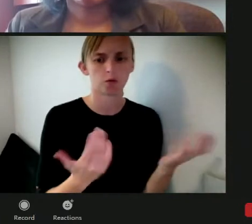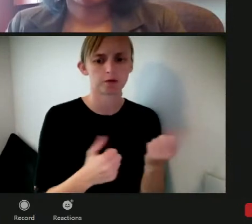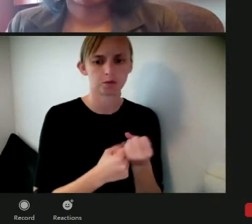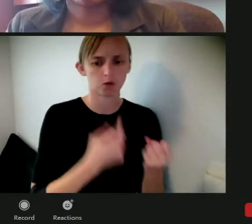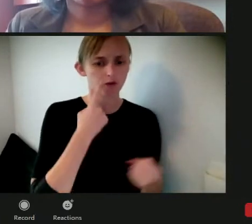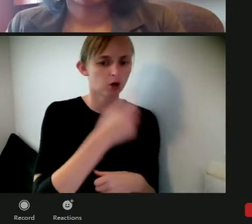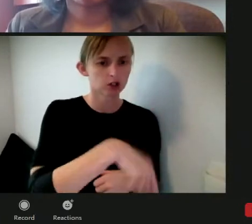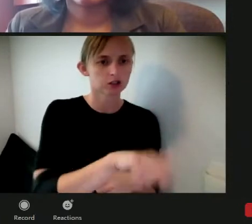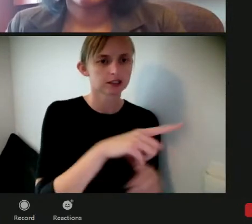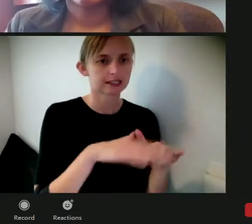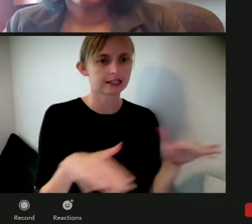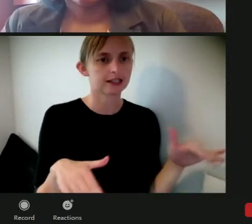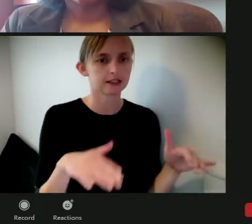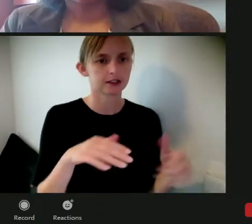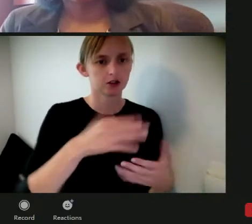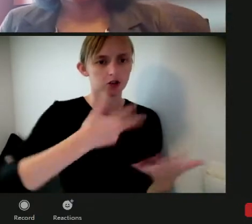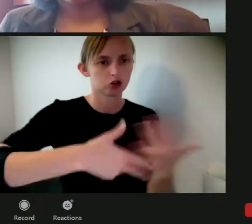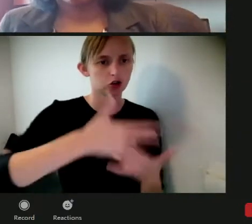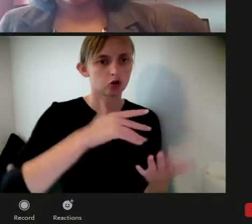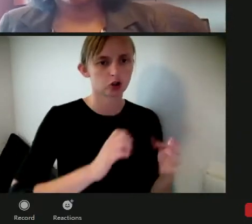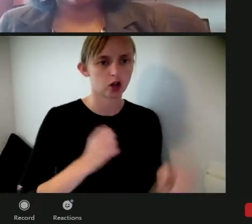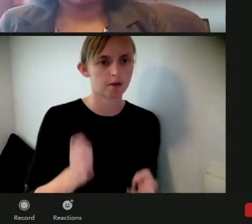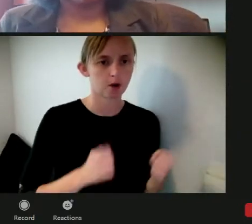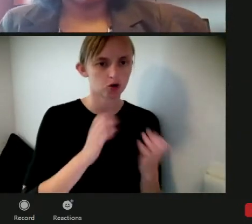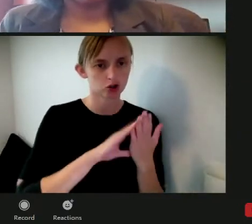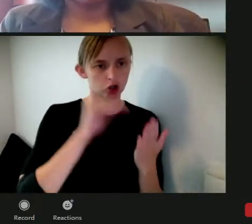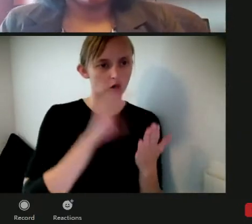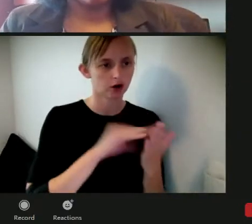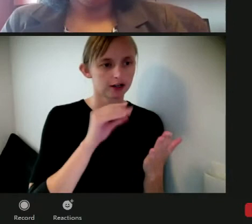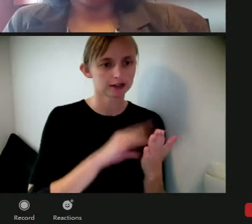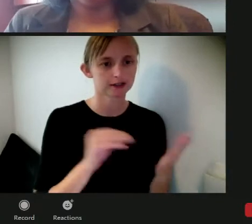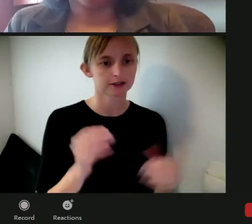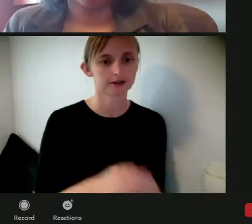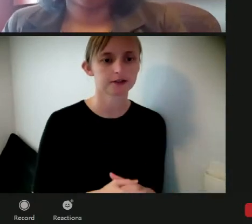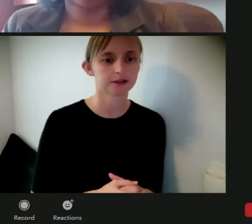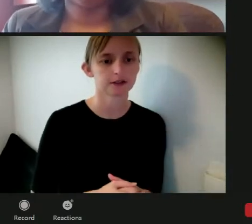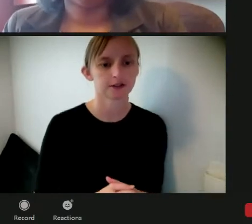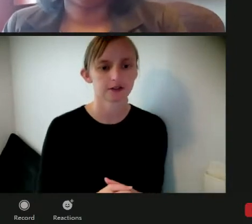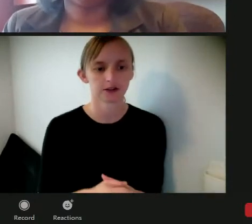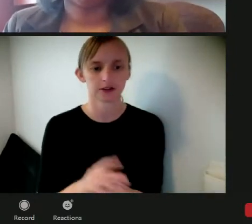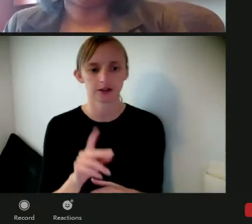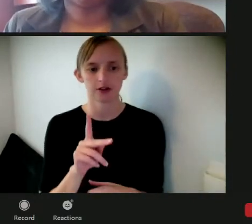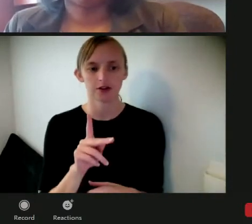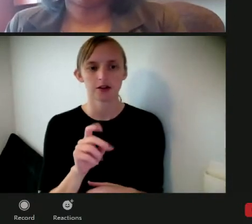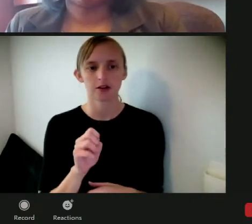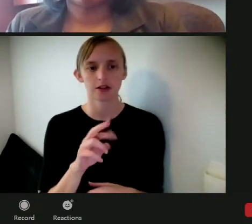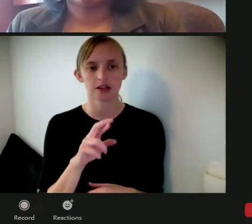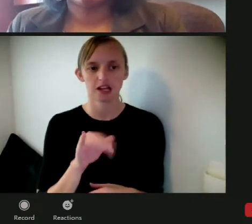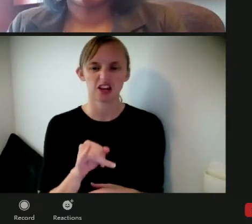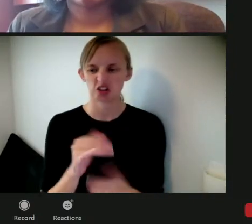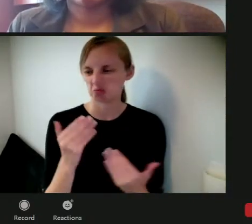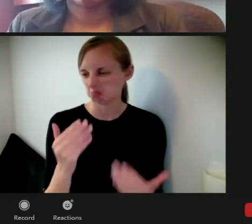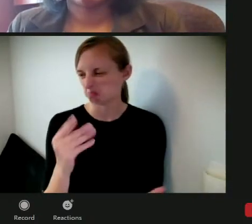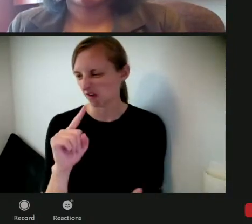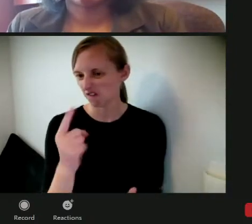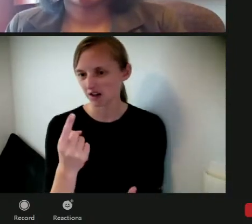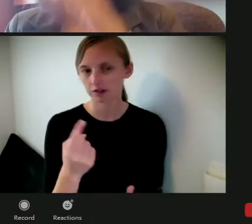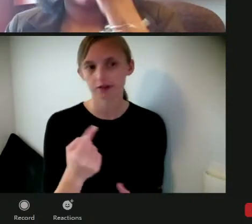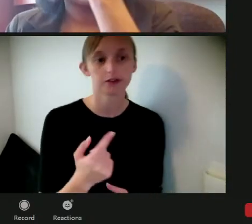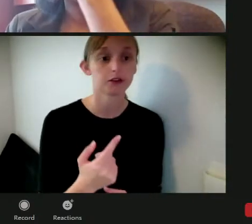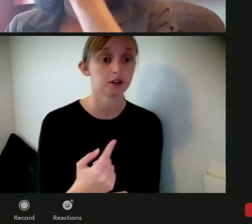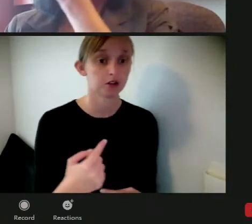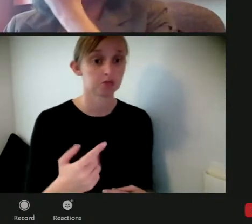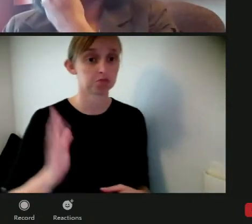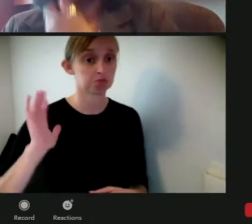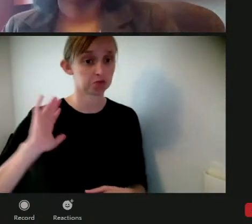social emotional learning? Go ahead, Carrie is off mute. So. Oh, okay, sorry. Yeah. So, historically, we would